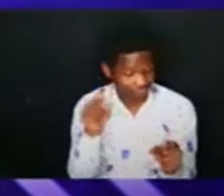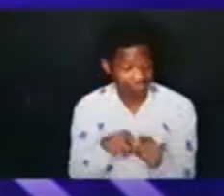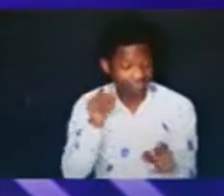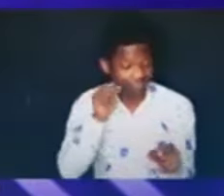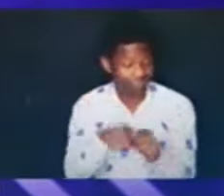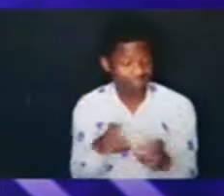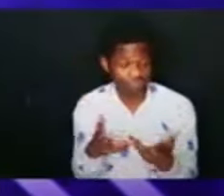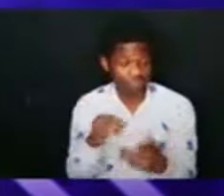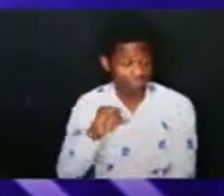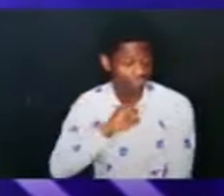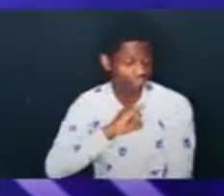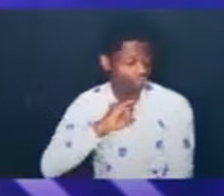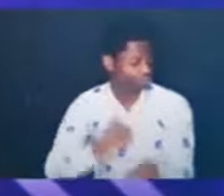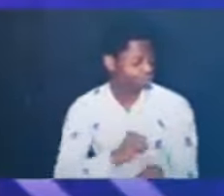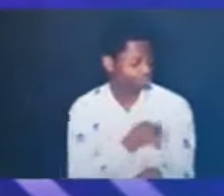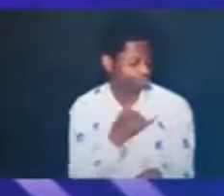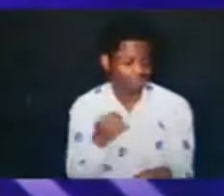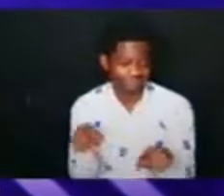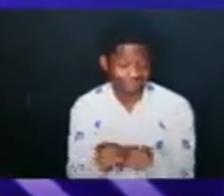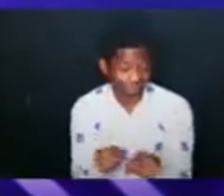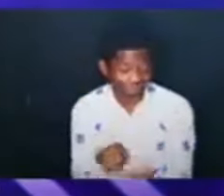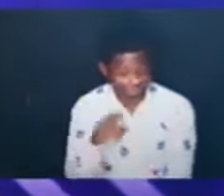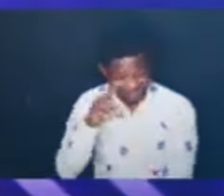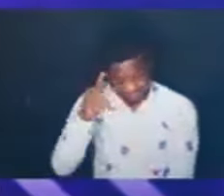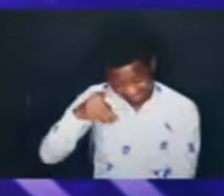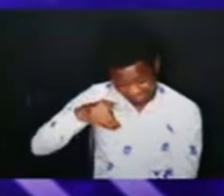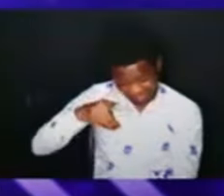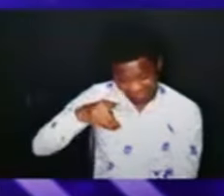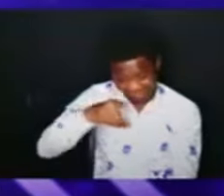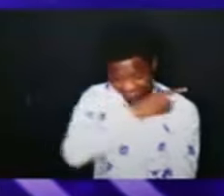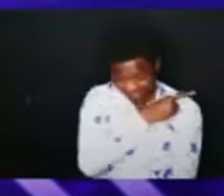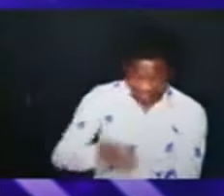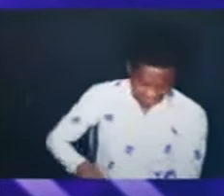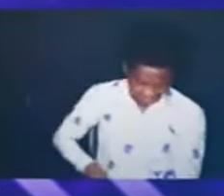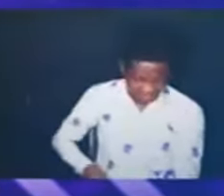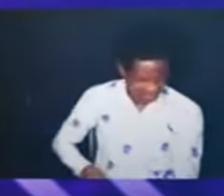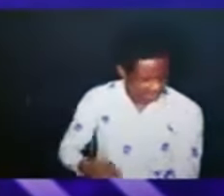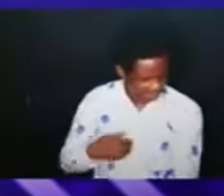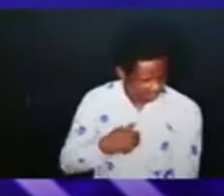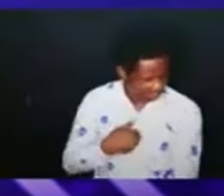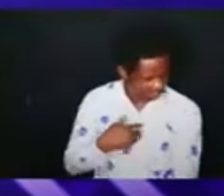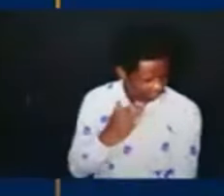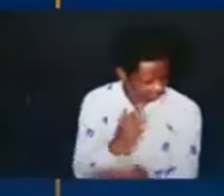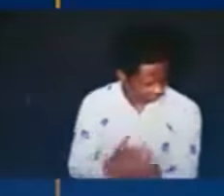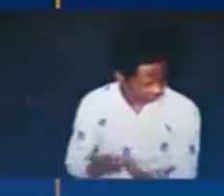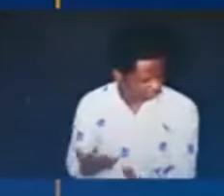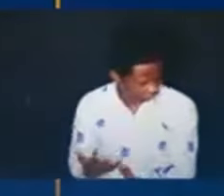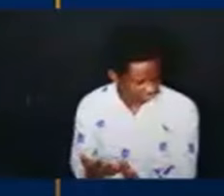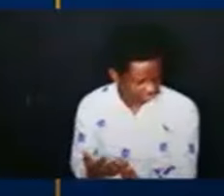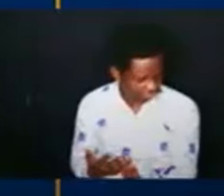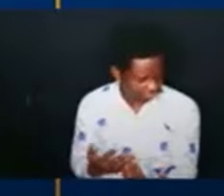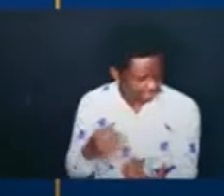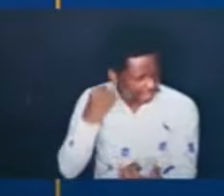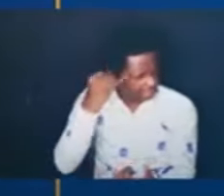wey. Joseph, like David, had a certain perception of life. Joseph senior na David